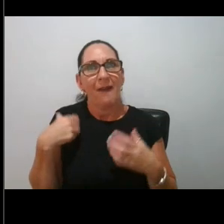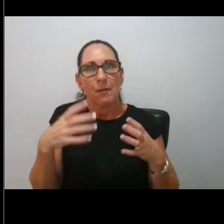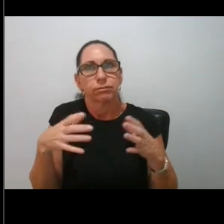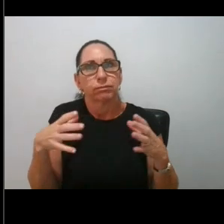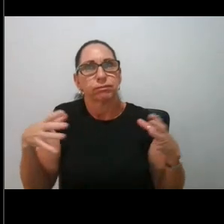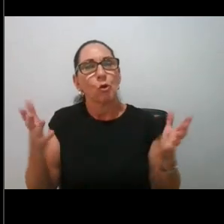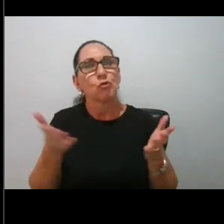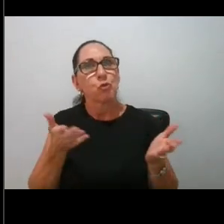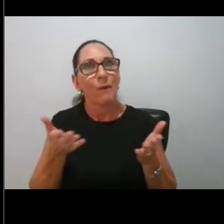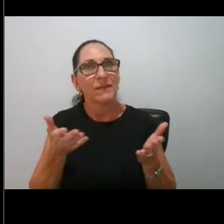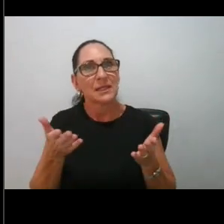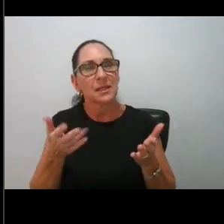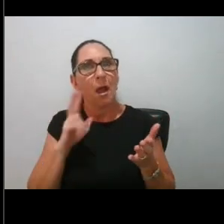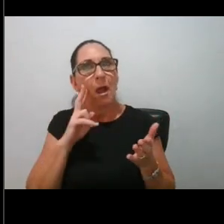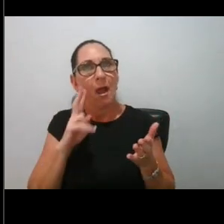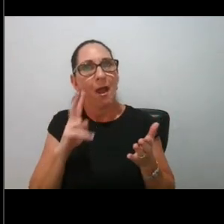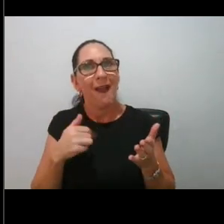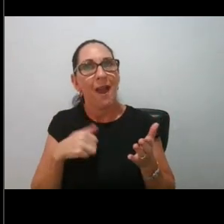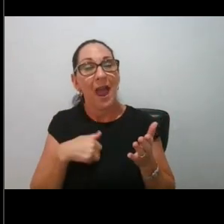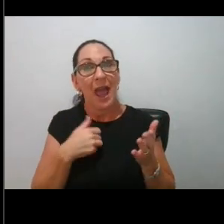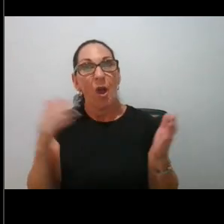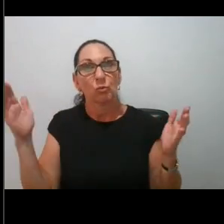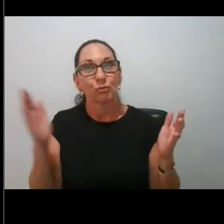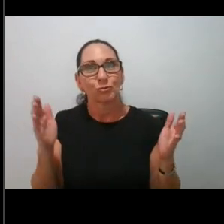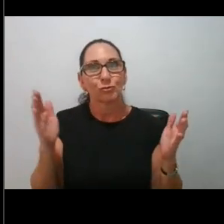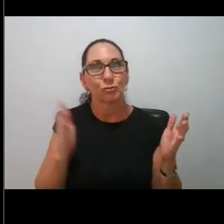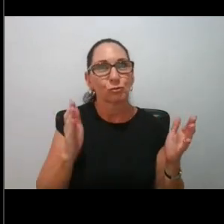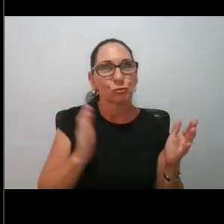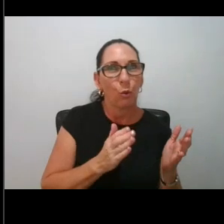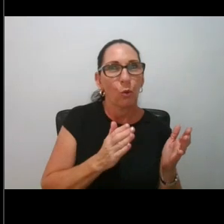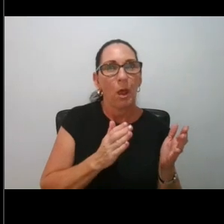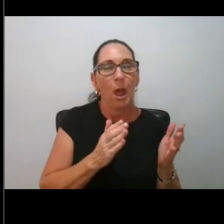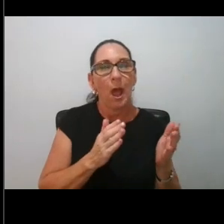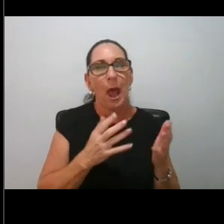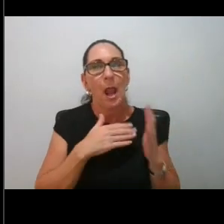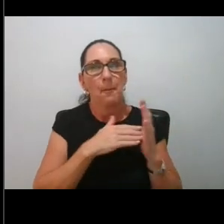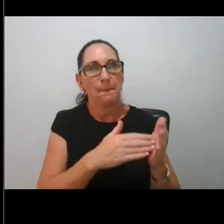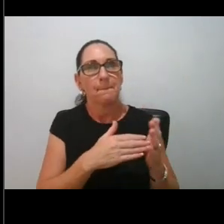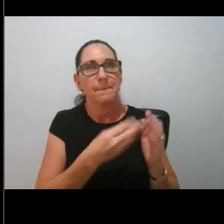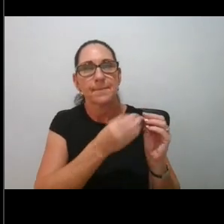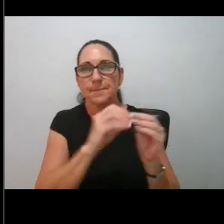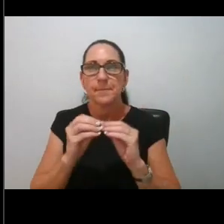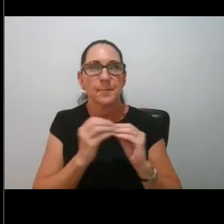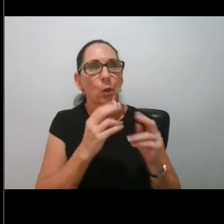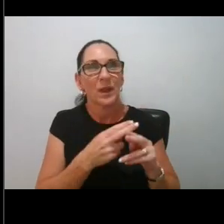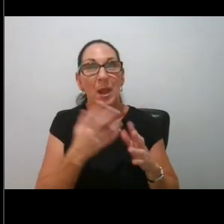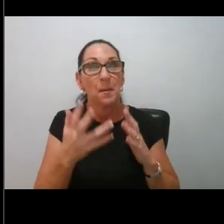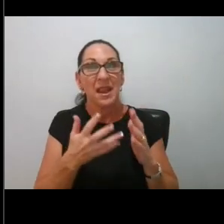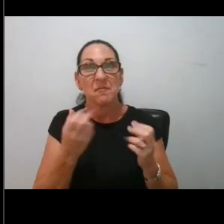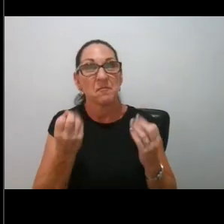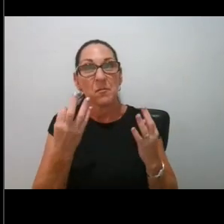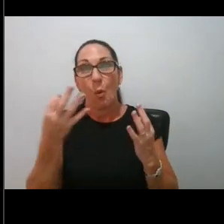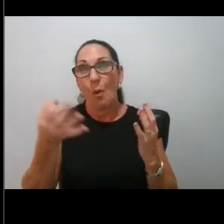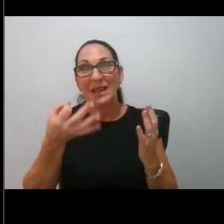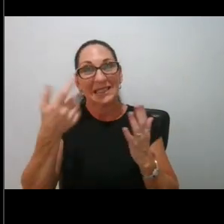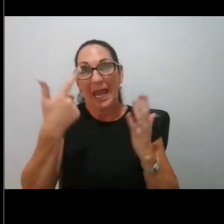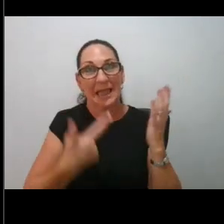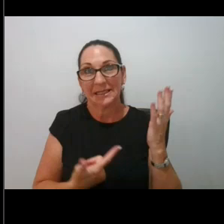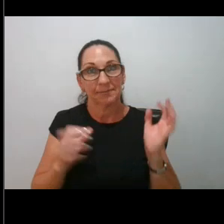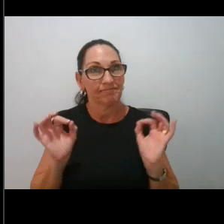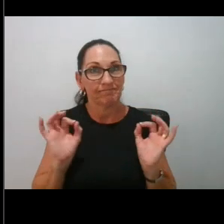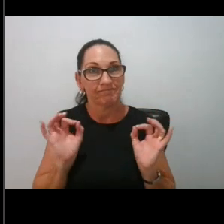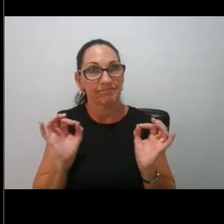our timeliness has improved significantly. So there isn't any waiting list for our service. And that's fantastic.